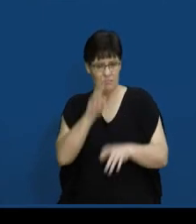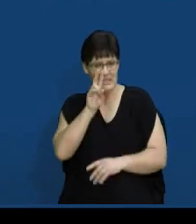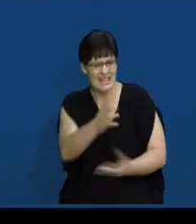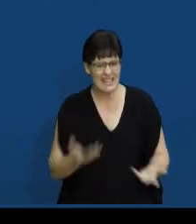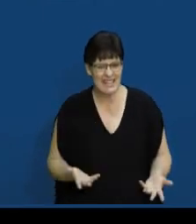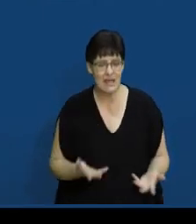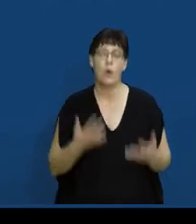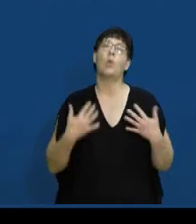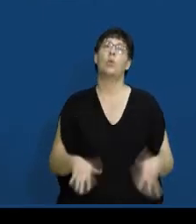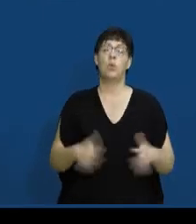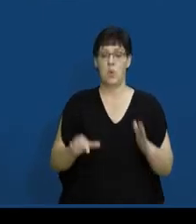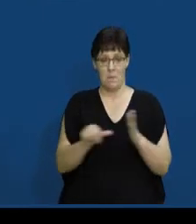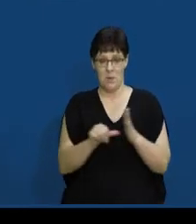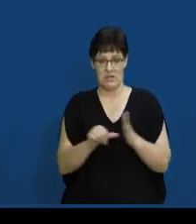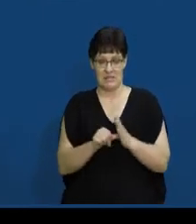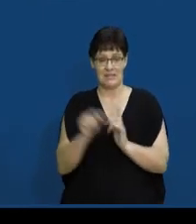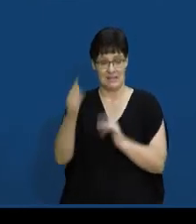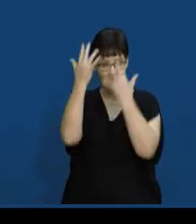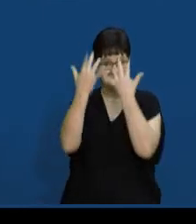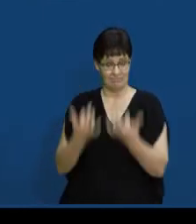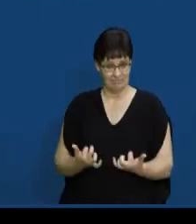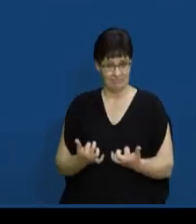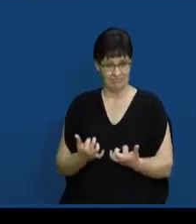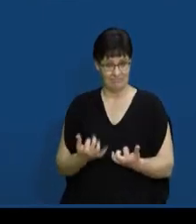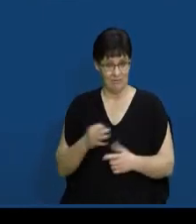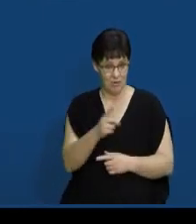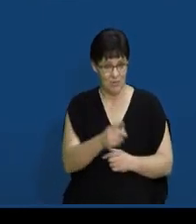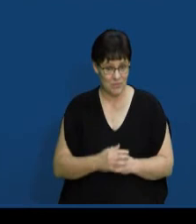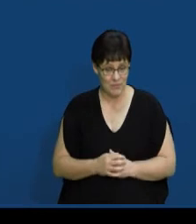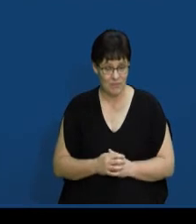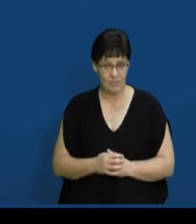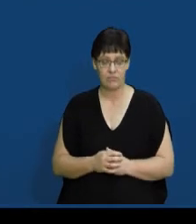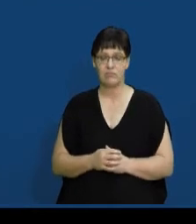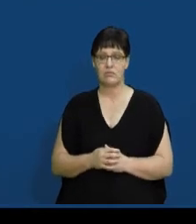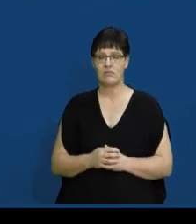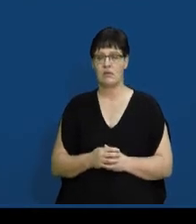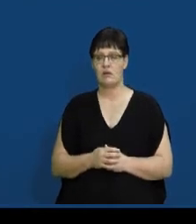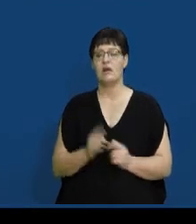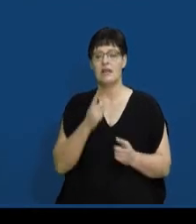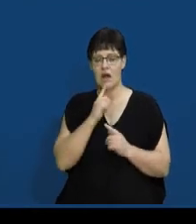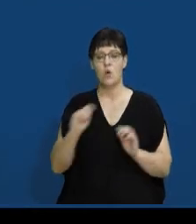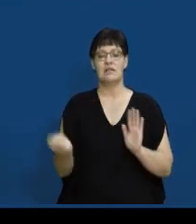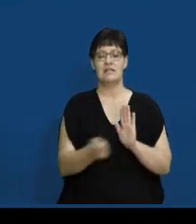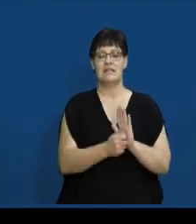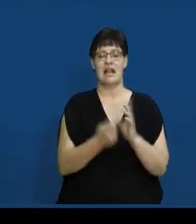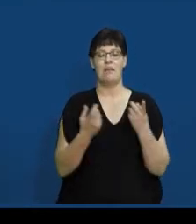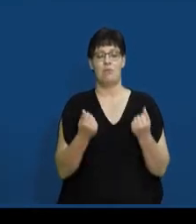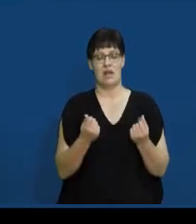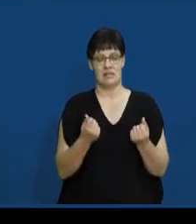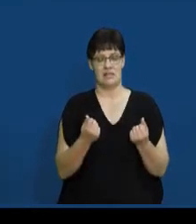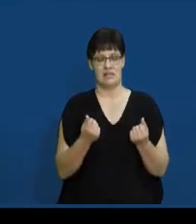how important this calculation is for you, right? You next come to the selling price and you sold